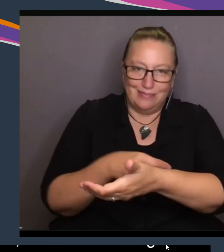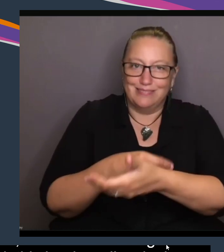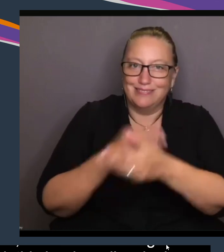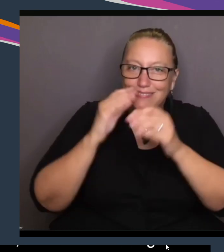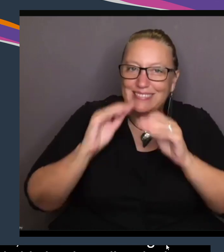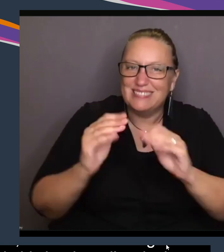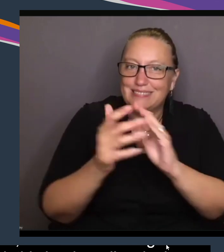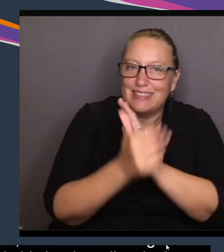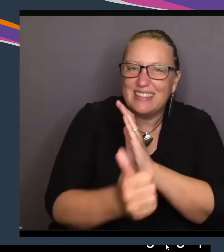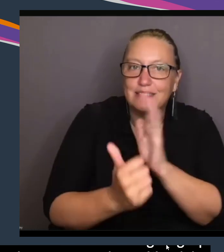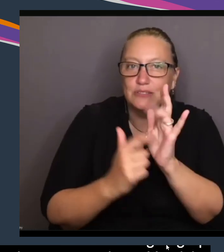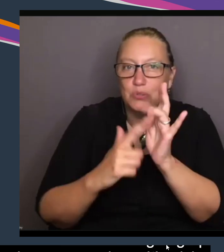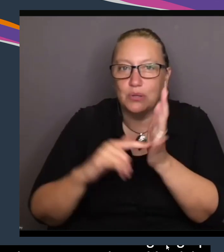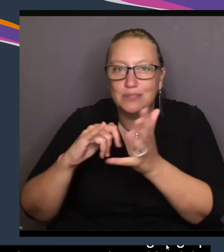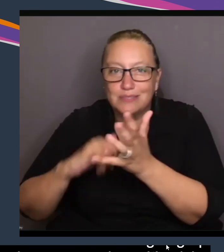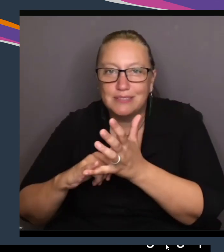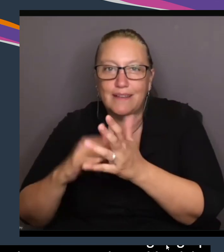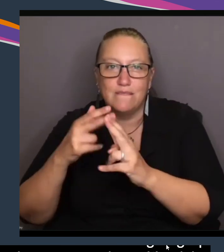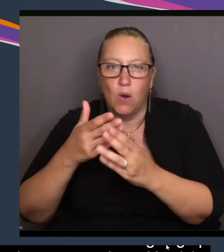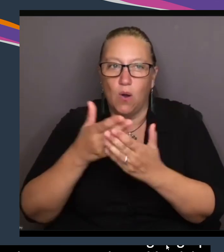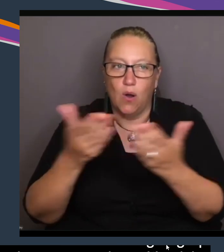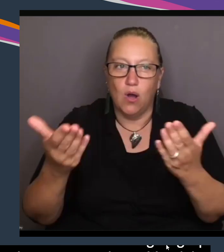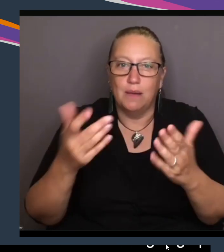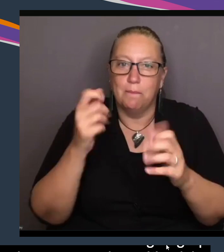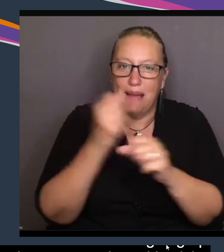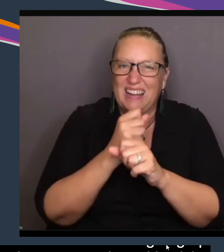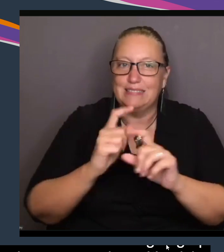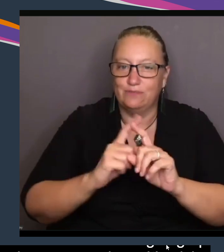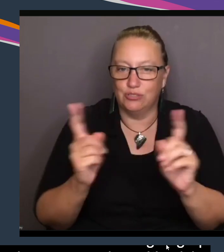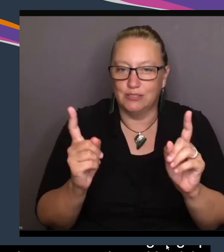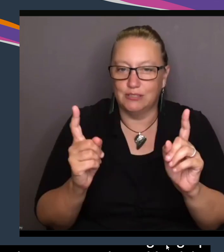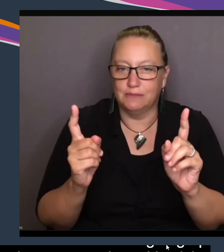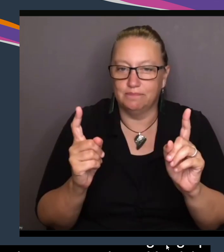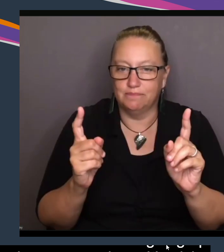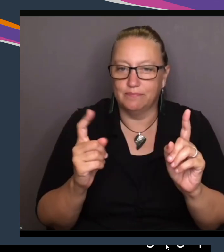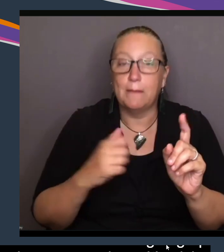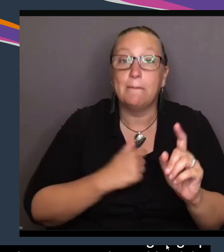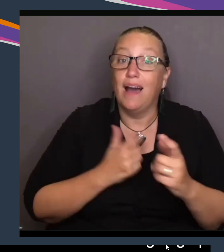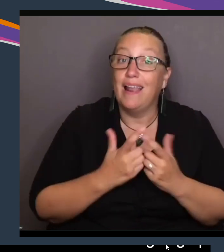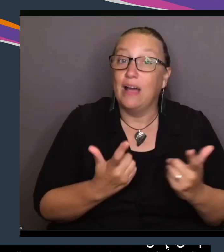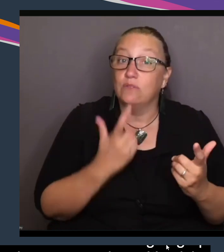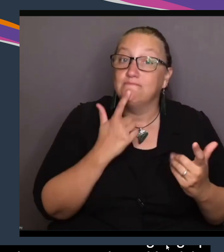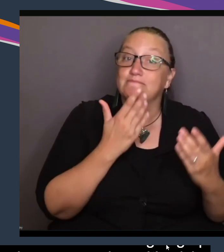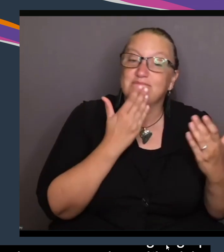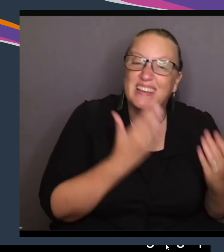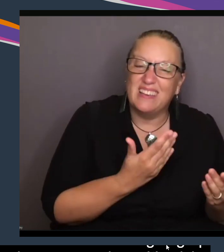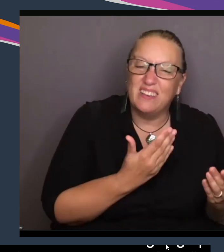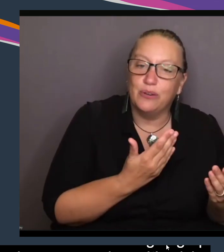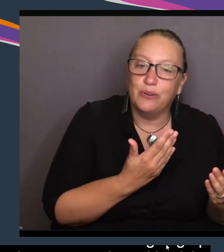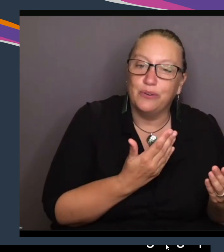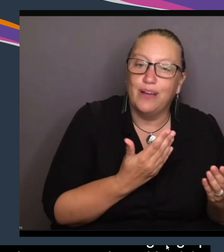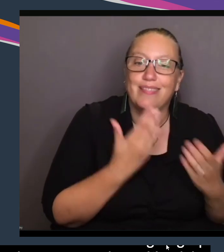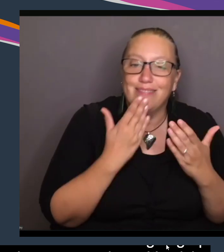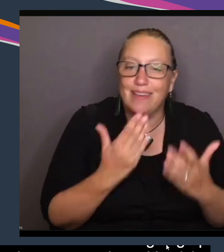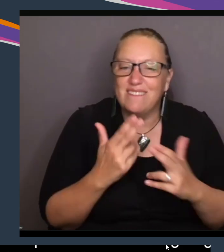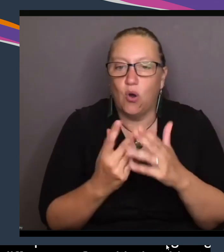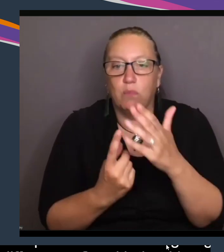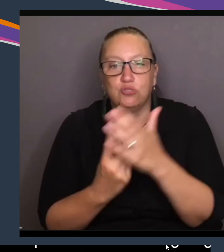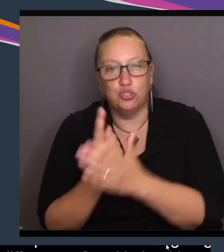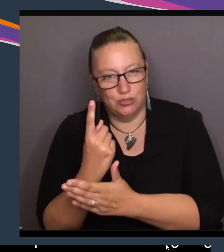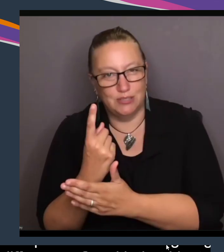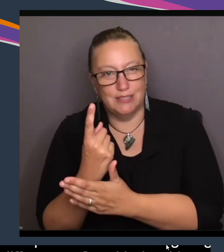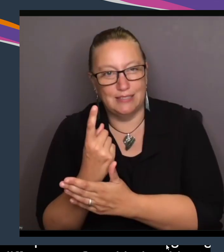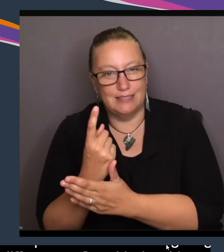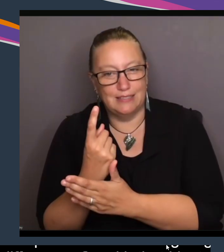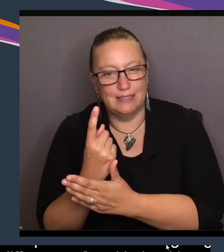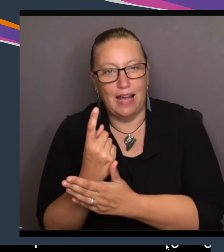thank you, Maramboo Nyanyabu, for the opportunity. I see iconic disability researchers, so it has been quite